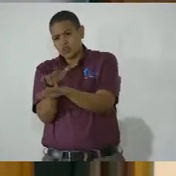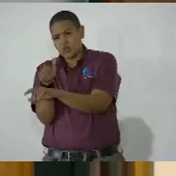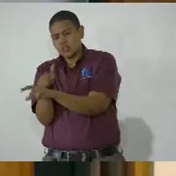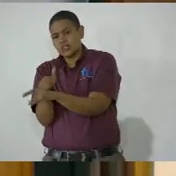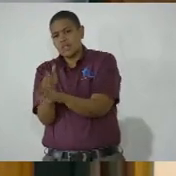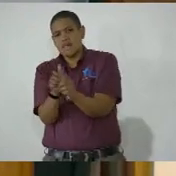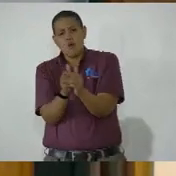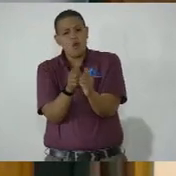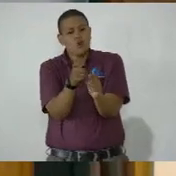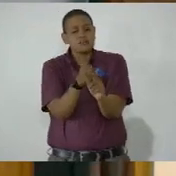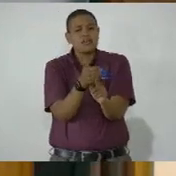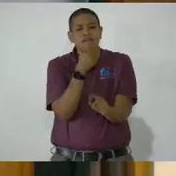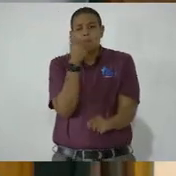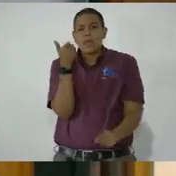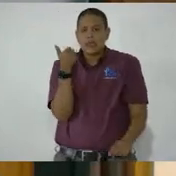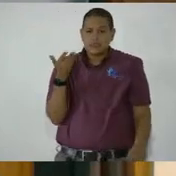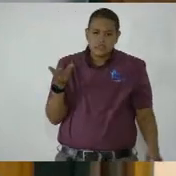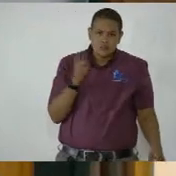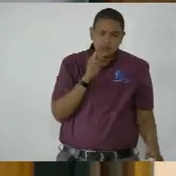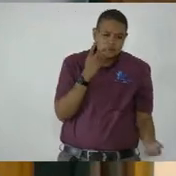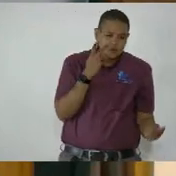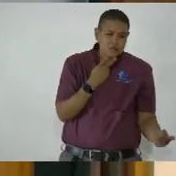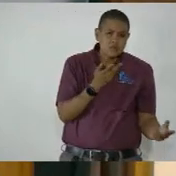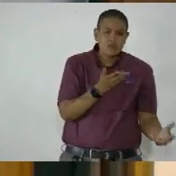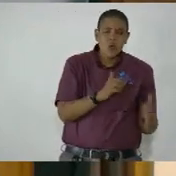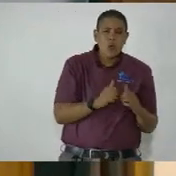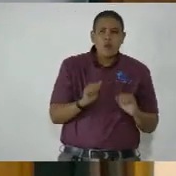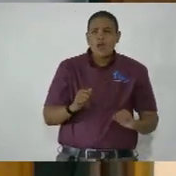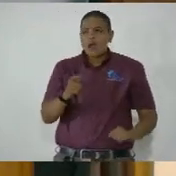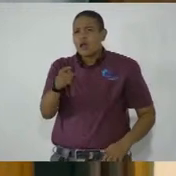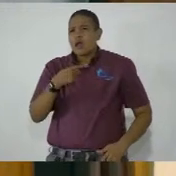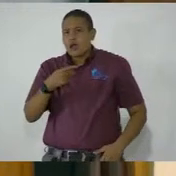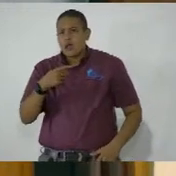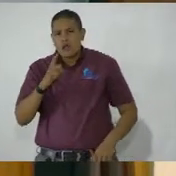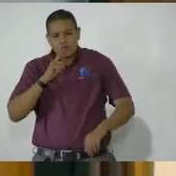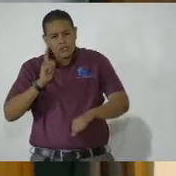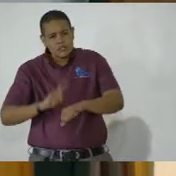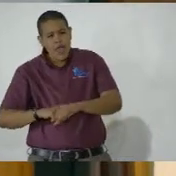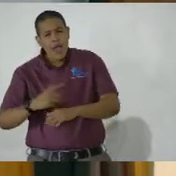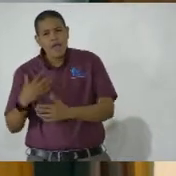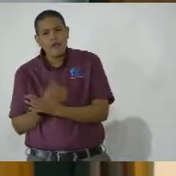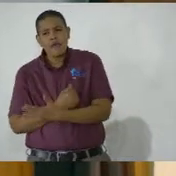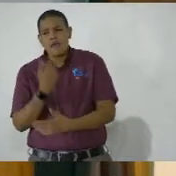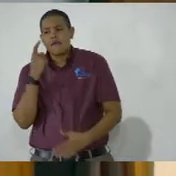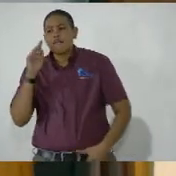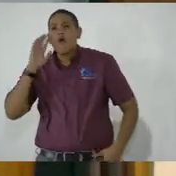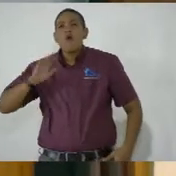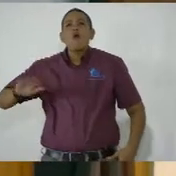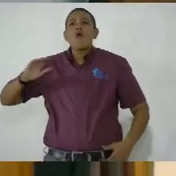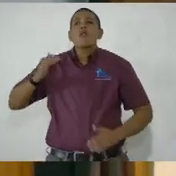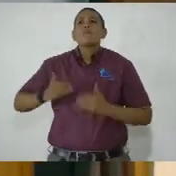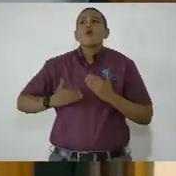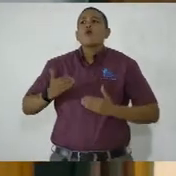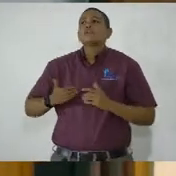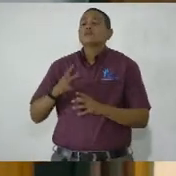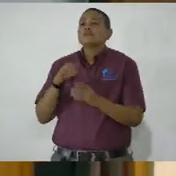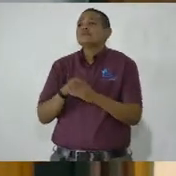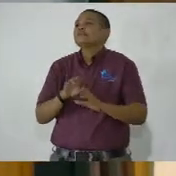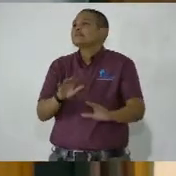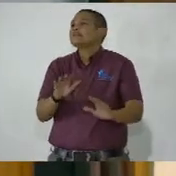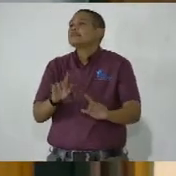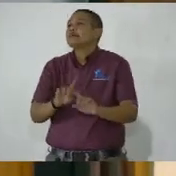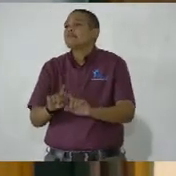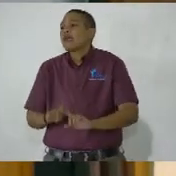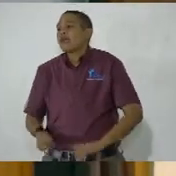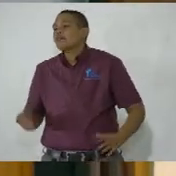how best to see how can we get timelines for all the processes within the